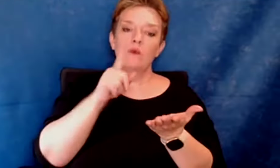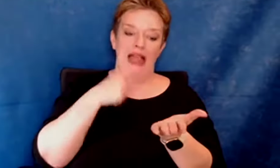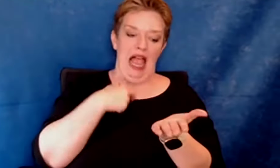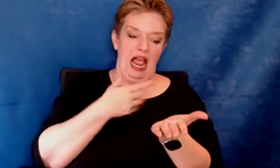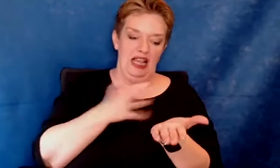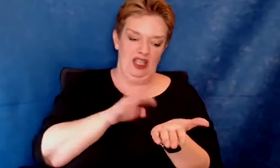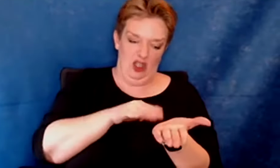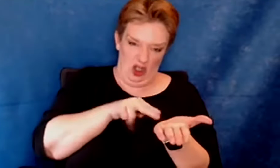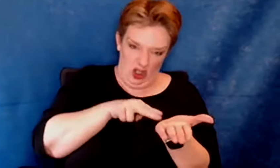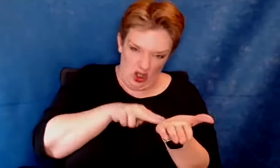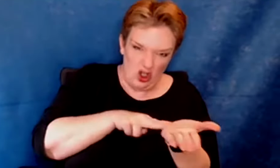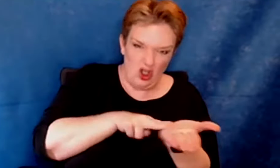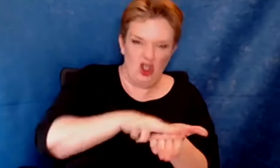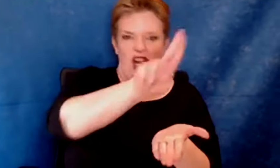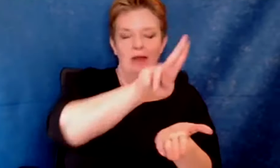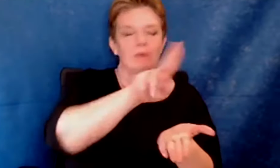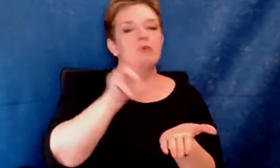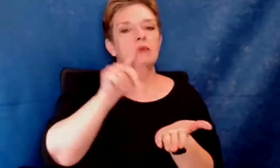out as well.